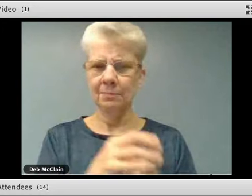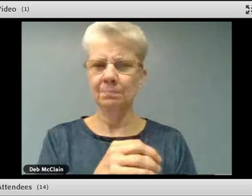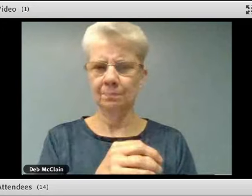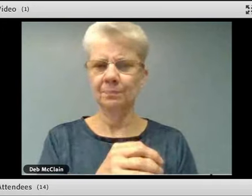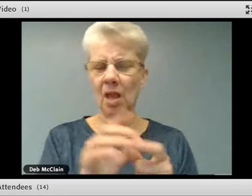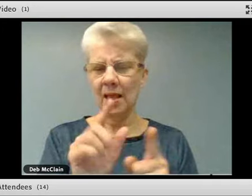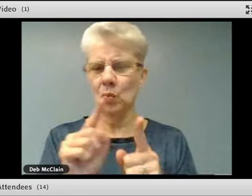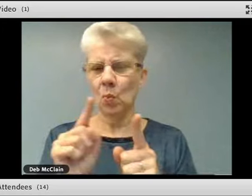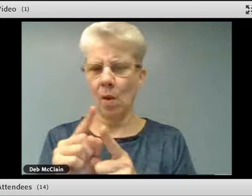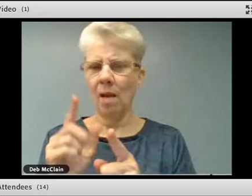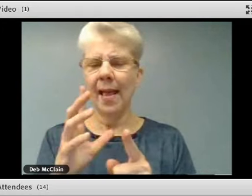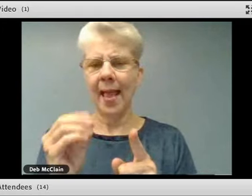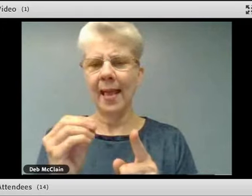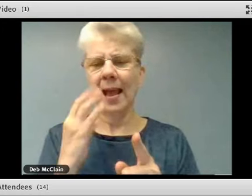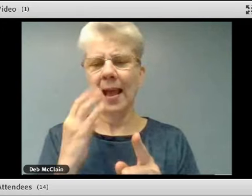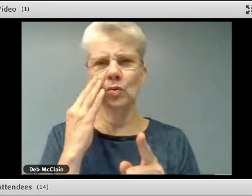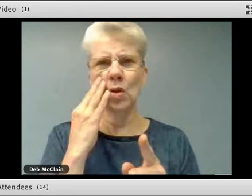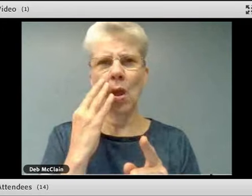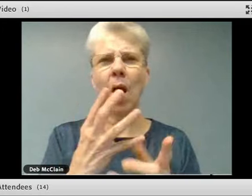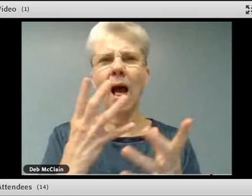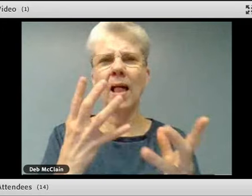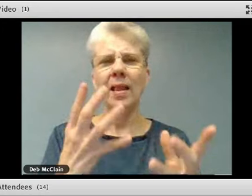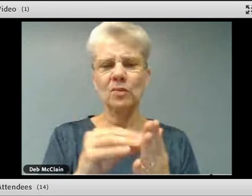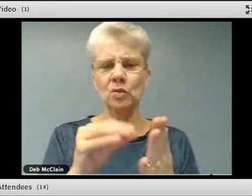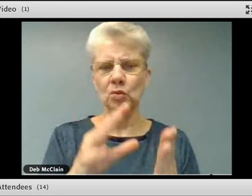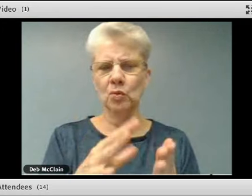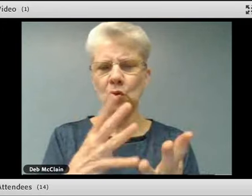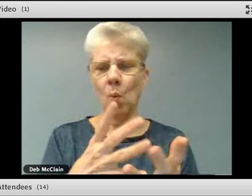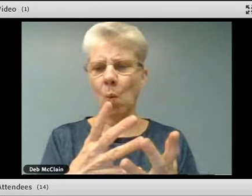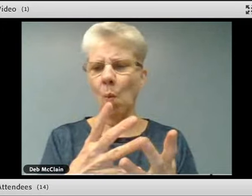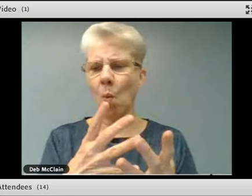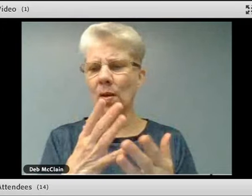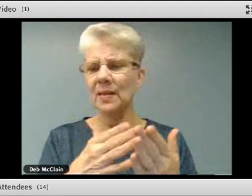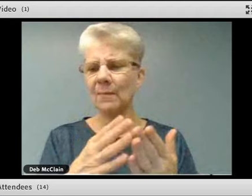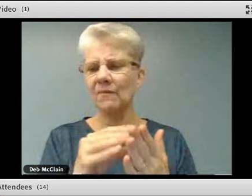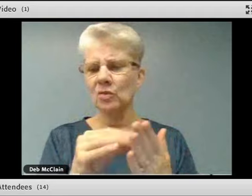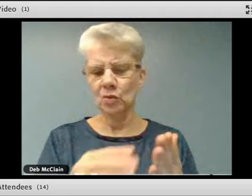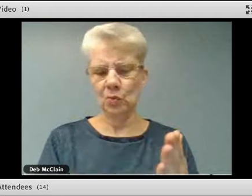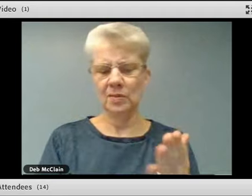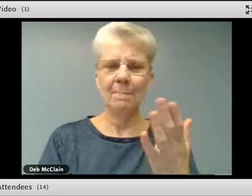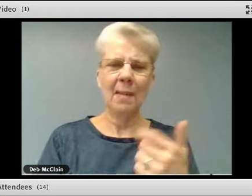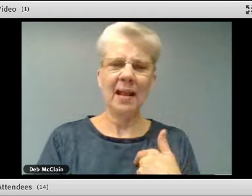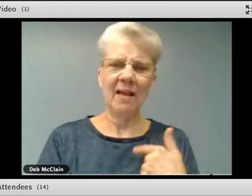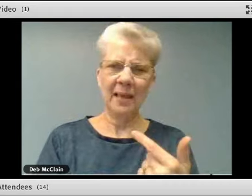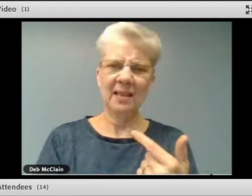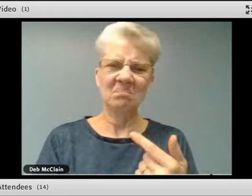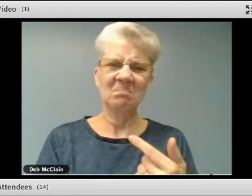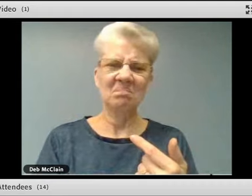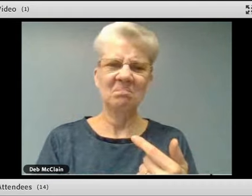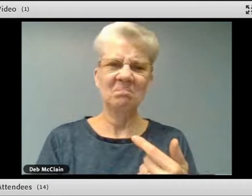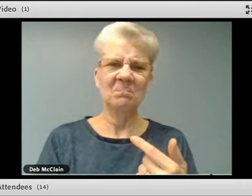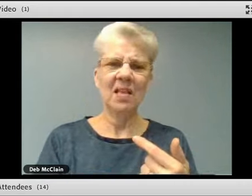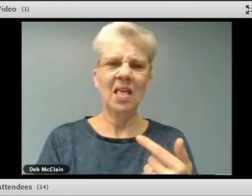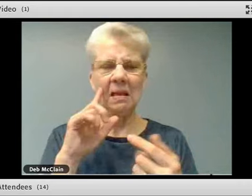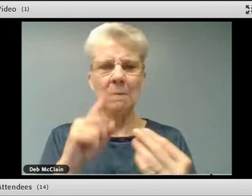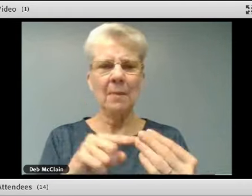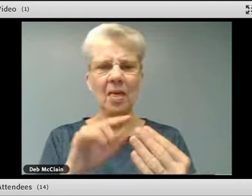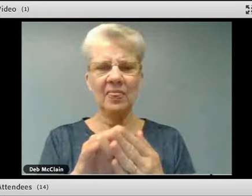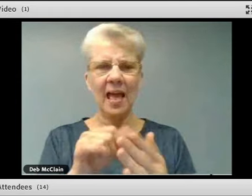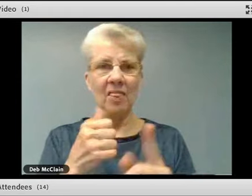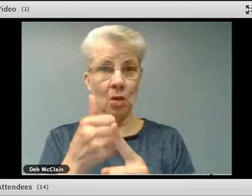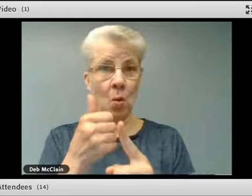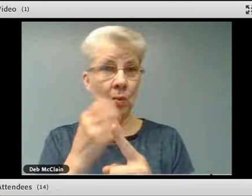during that anymore, but some of your college students might have been. So they can think about their own personal experiences related to that as